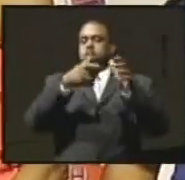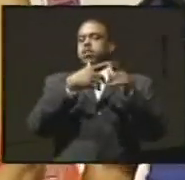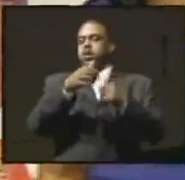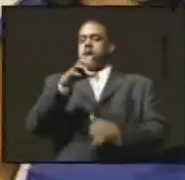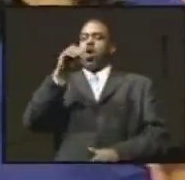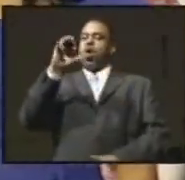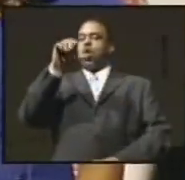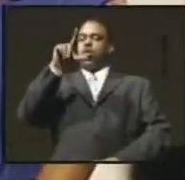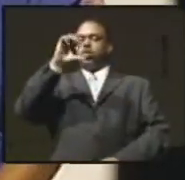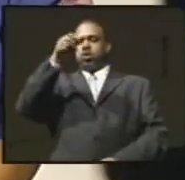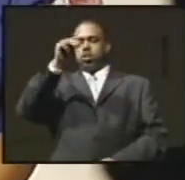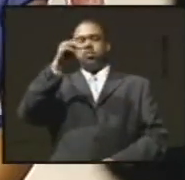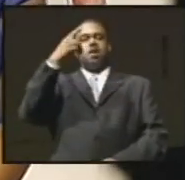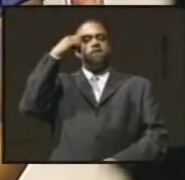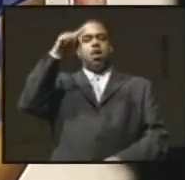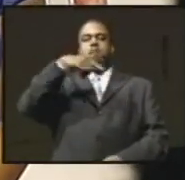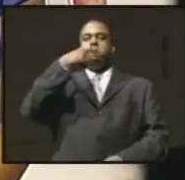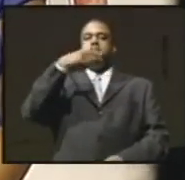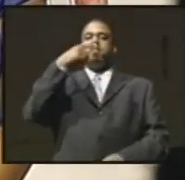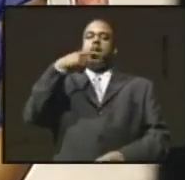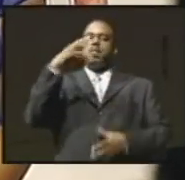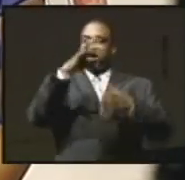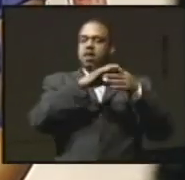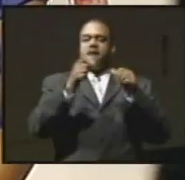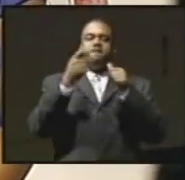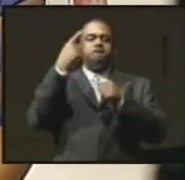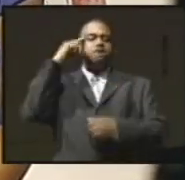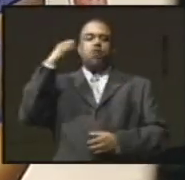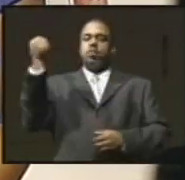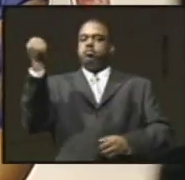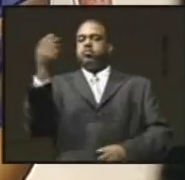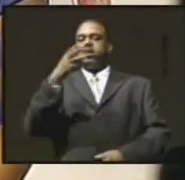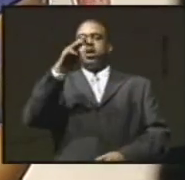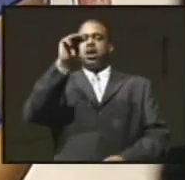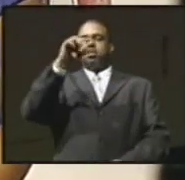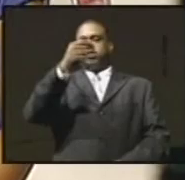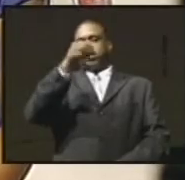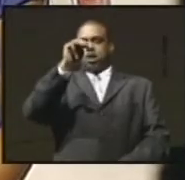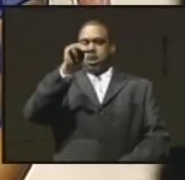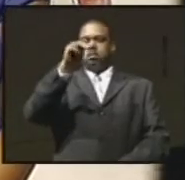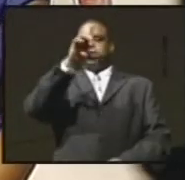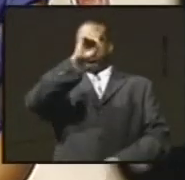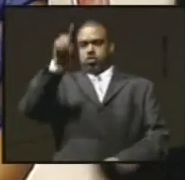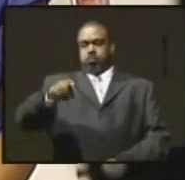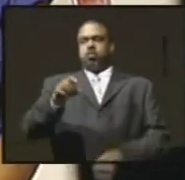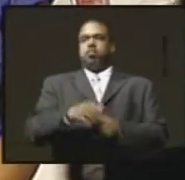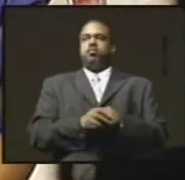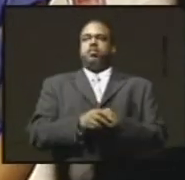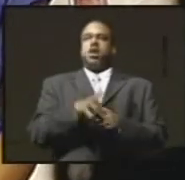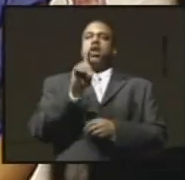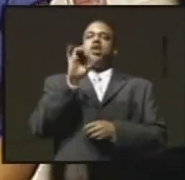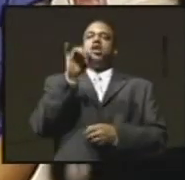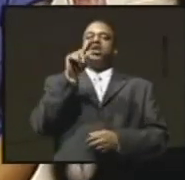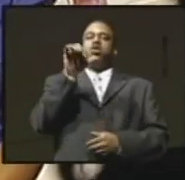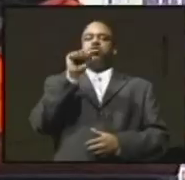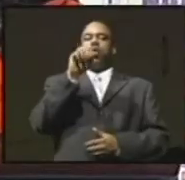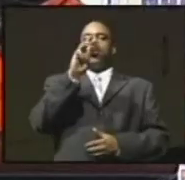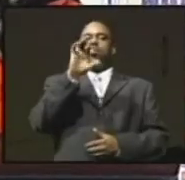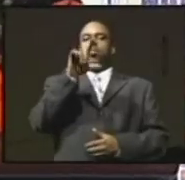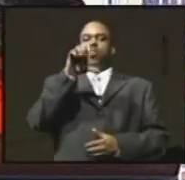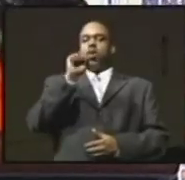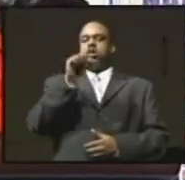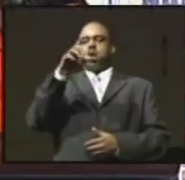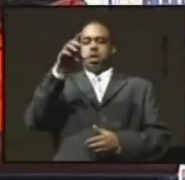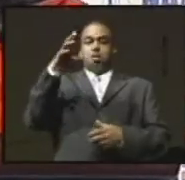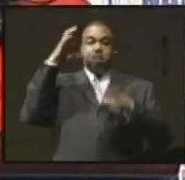Director of Public Affairs of the MGM Grand Detroit. Ms. Deidre Weir, President and CEO, Legal Aid